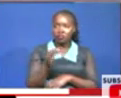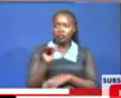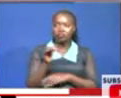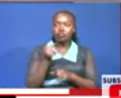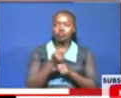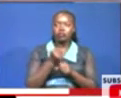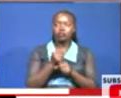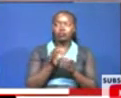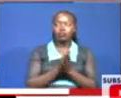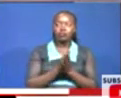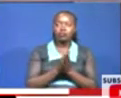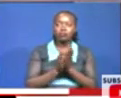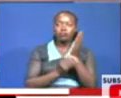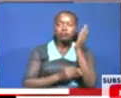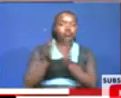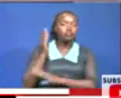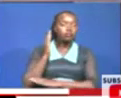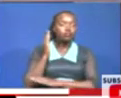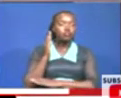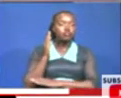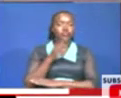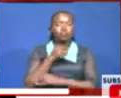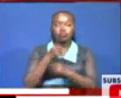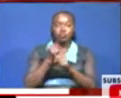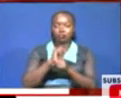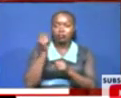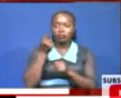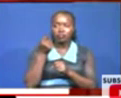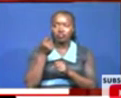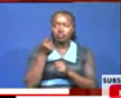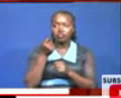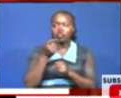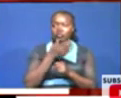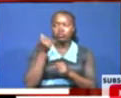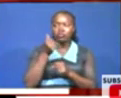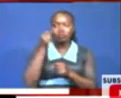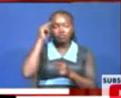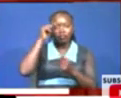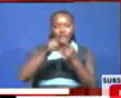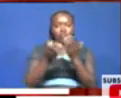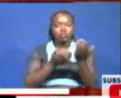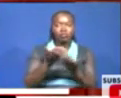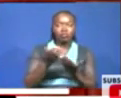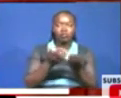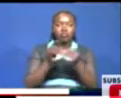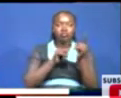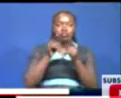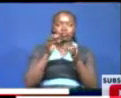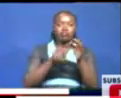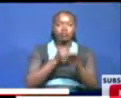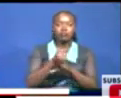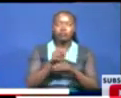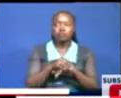with rising insecurity cases and make Kenya an ideal destination for businesses and tourists if appointed.